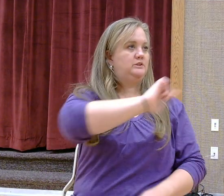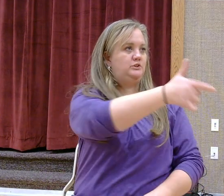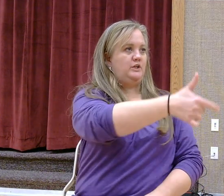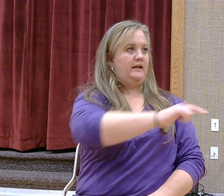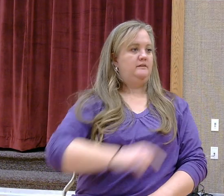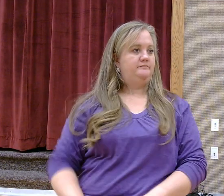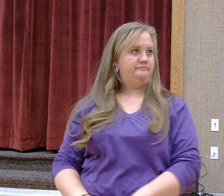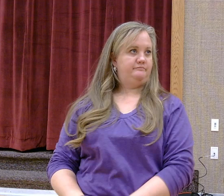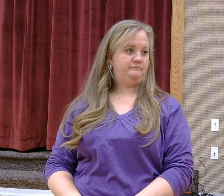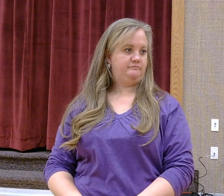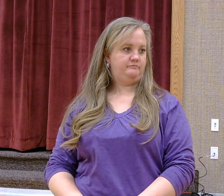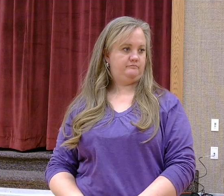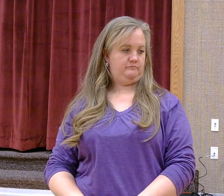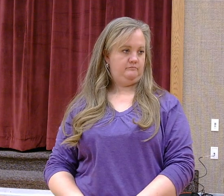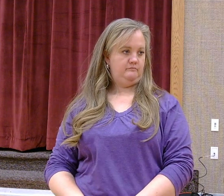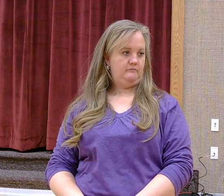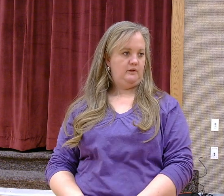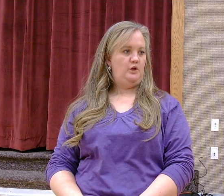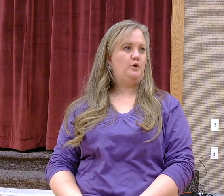Yeah.